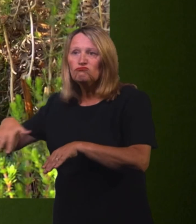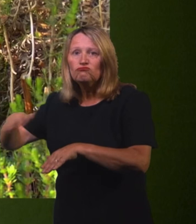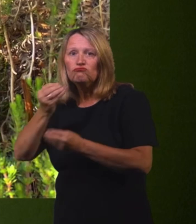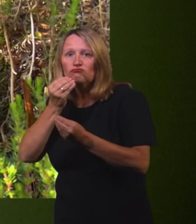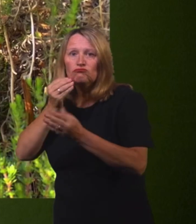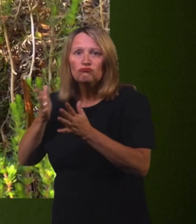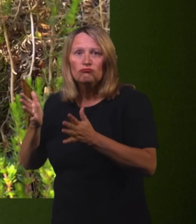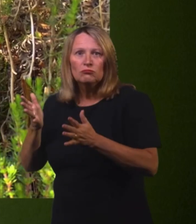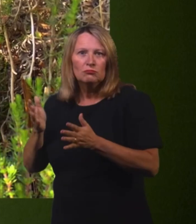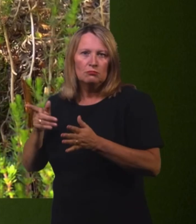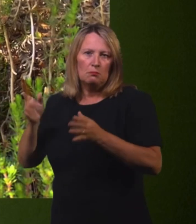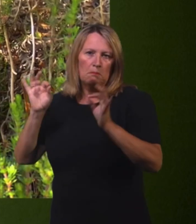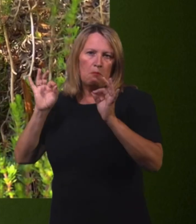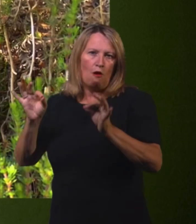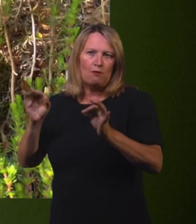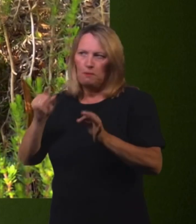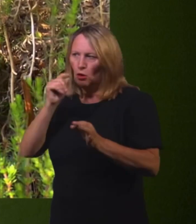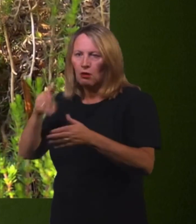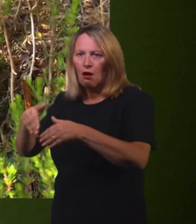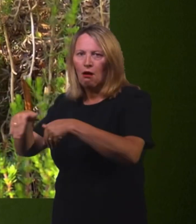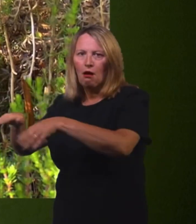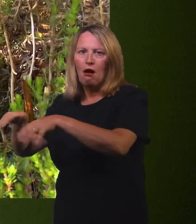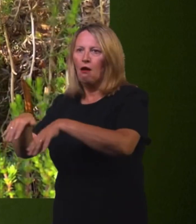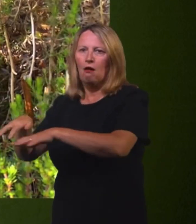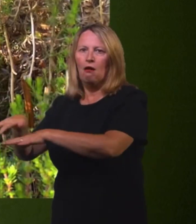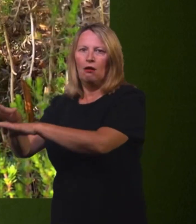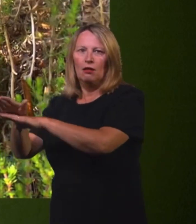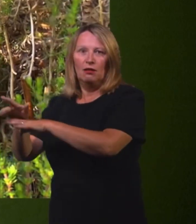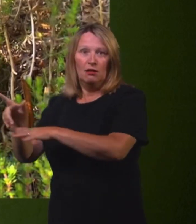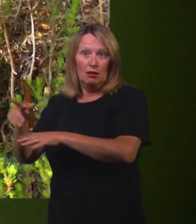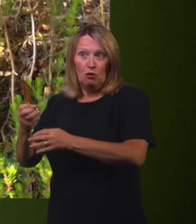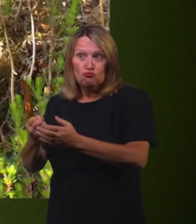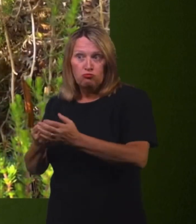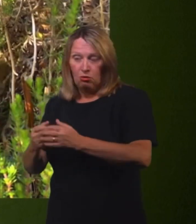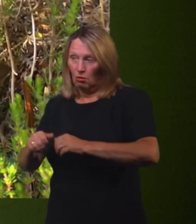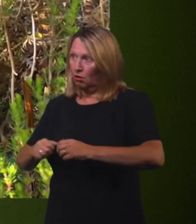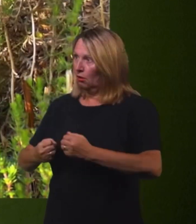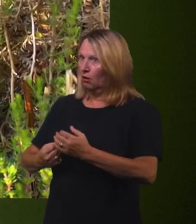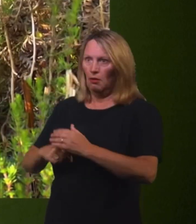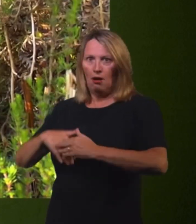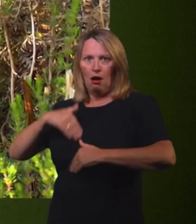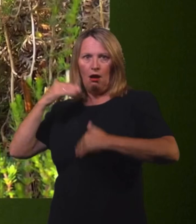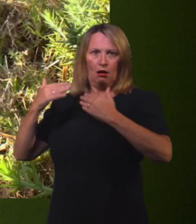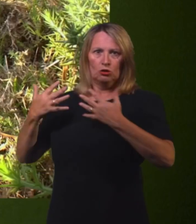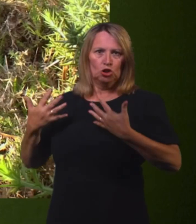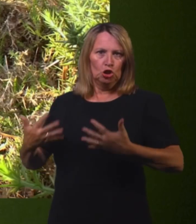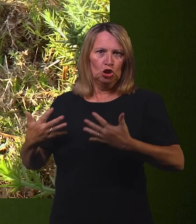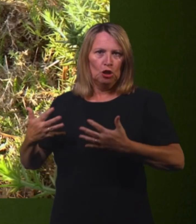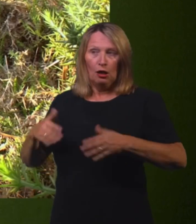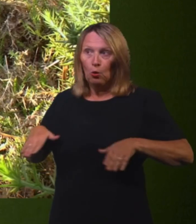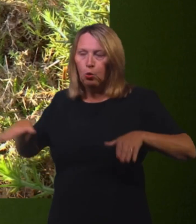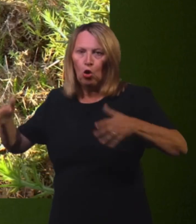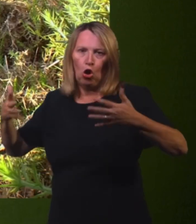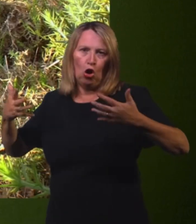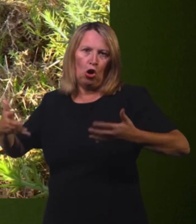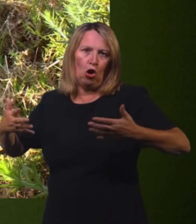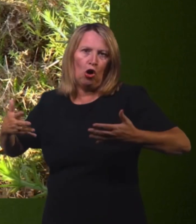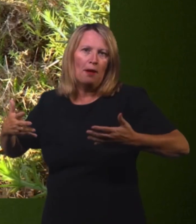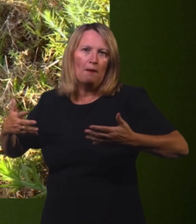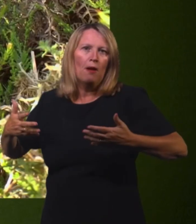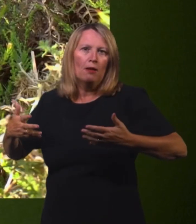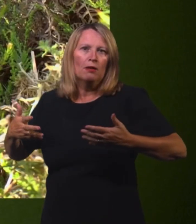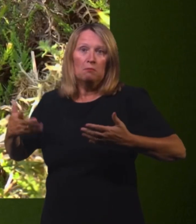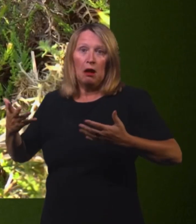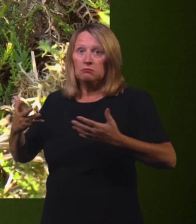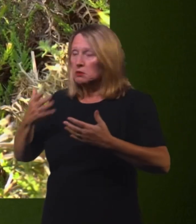is a perfect strategy for these birds. They're not truly fledging because they're not flight worthy at this stage, but they're dispersing into that